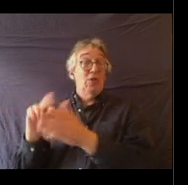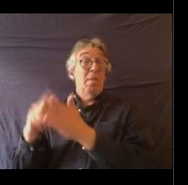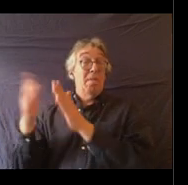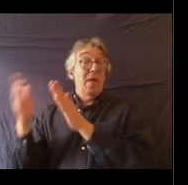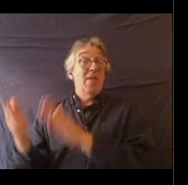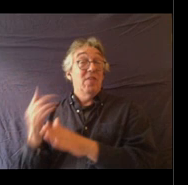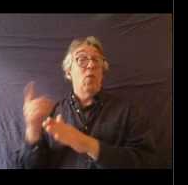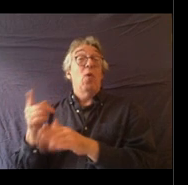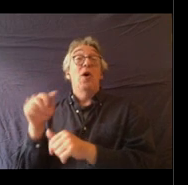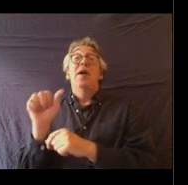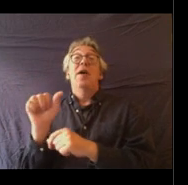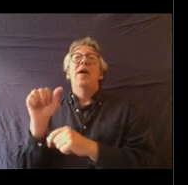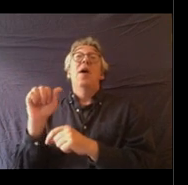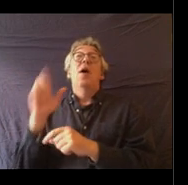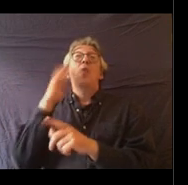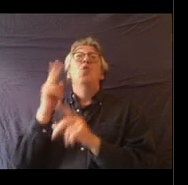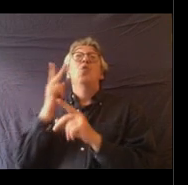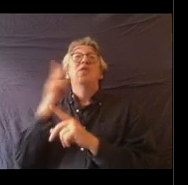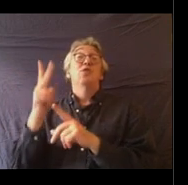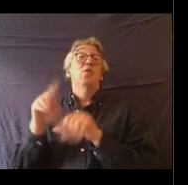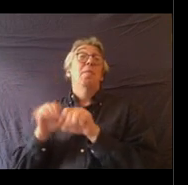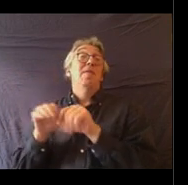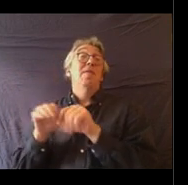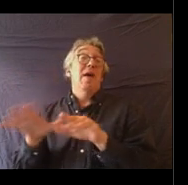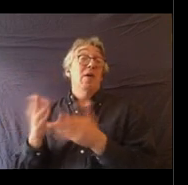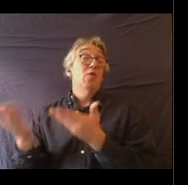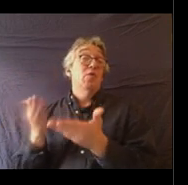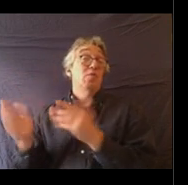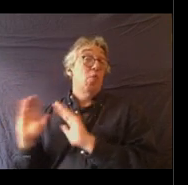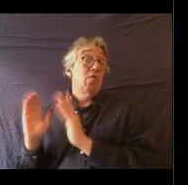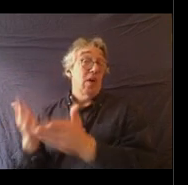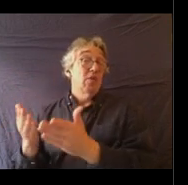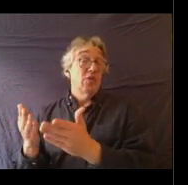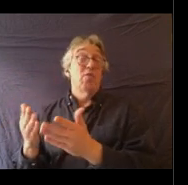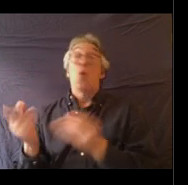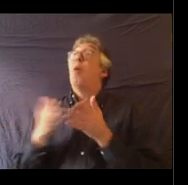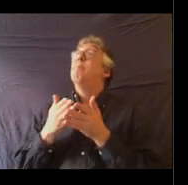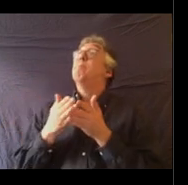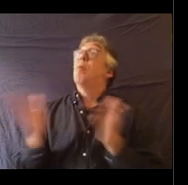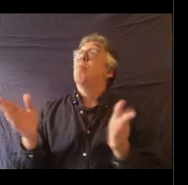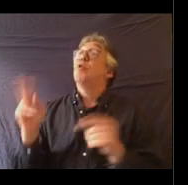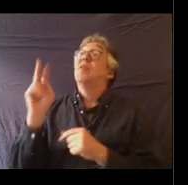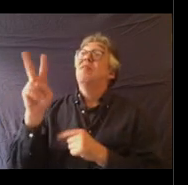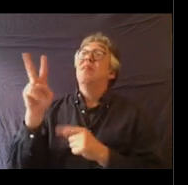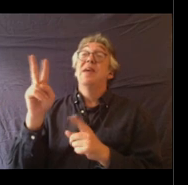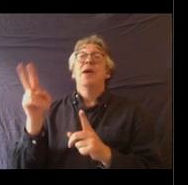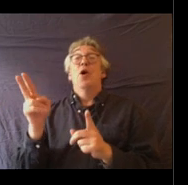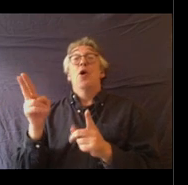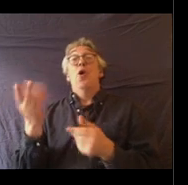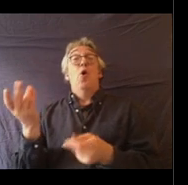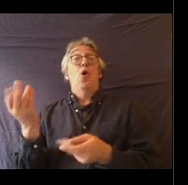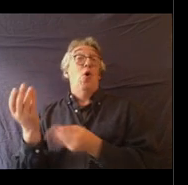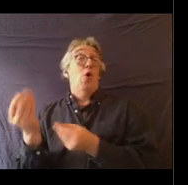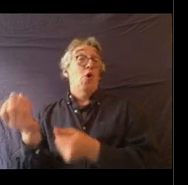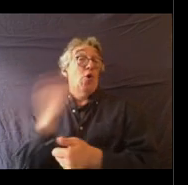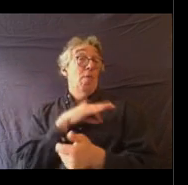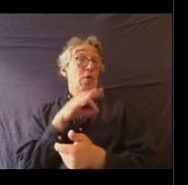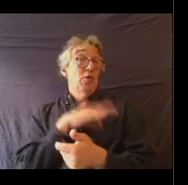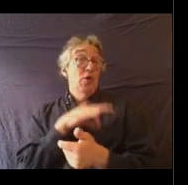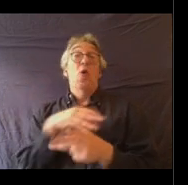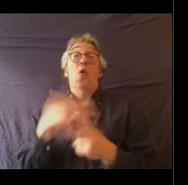media service providers, so for the public and commercial TV channels, or for your, or for the video on